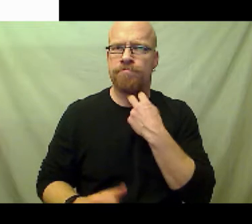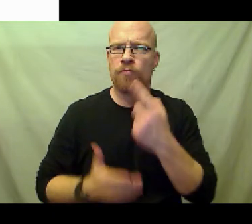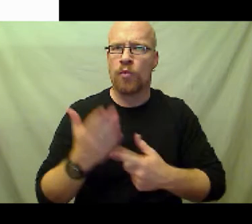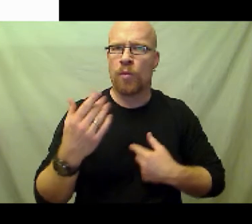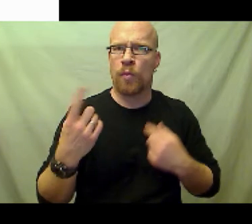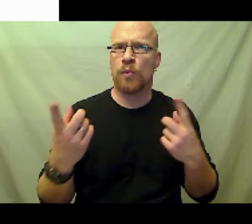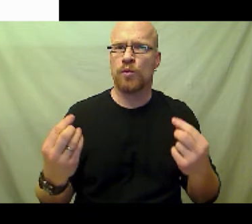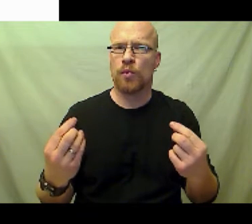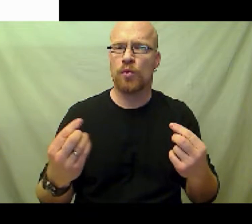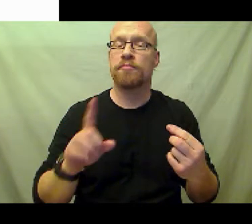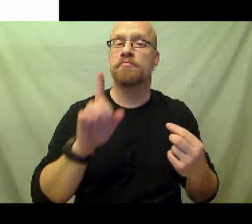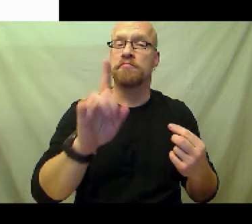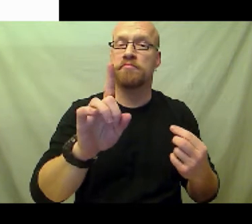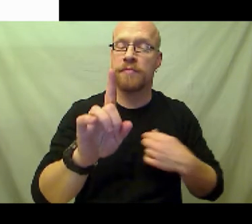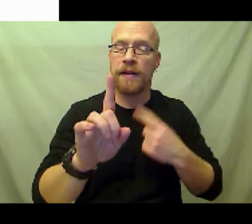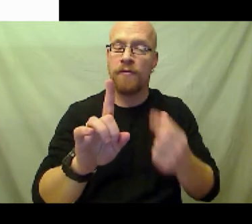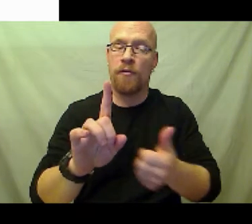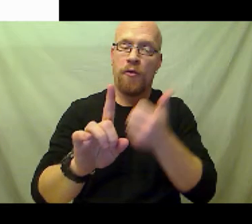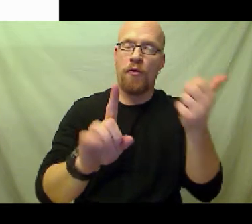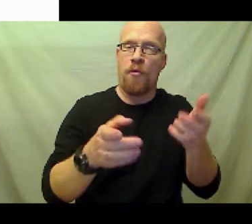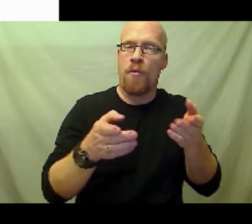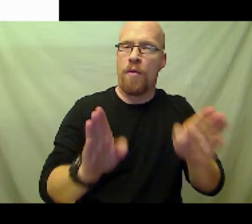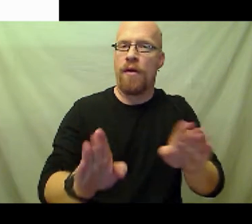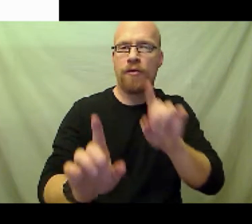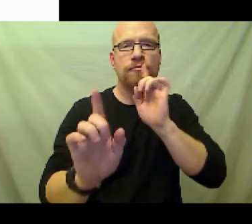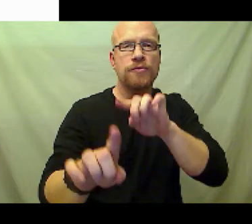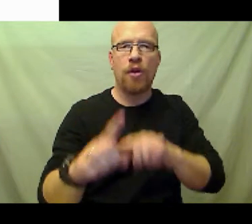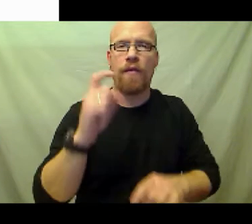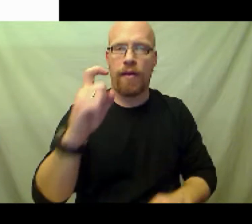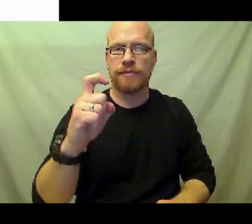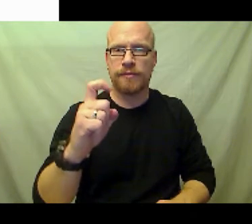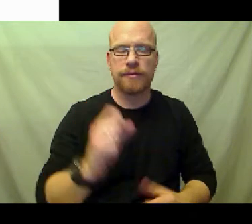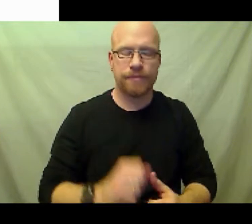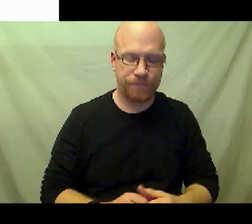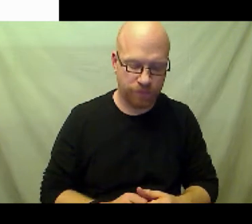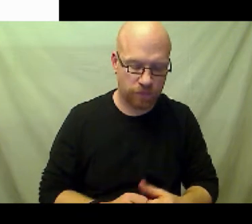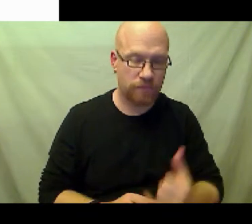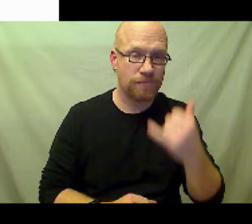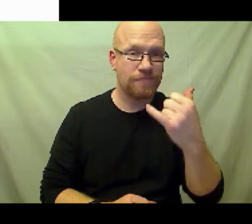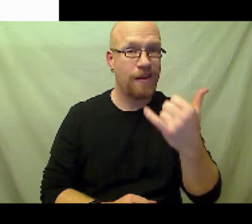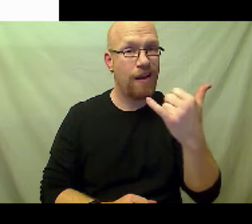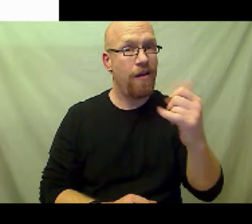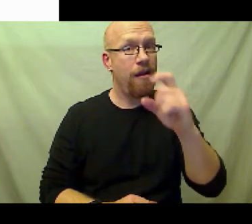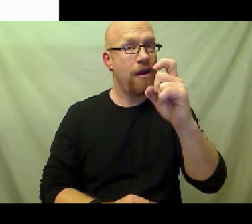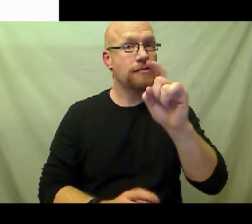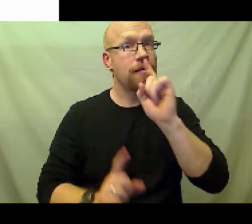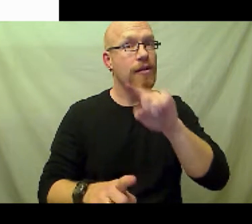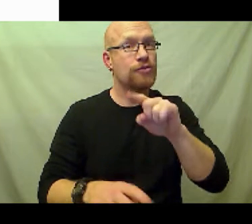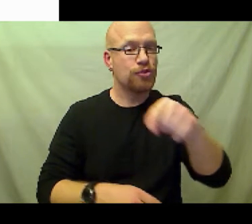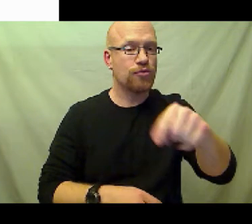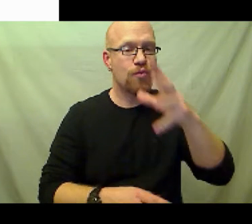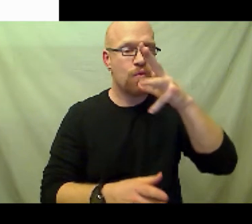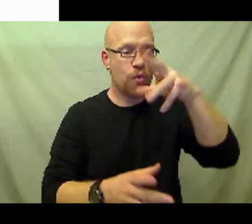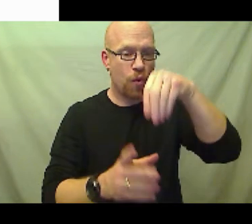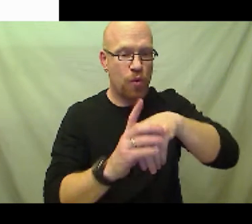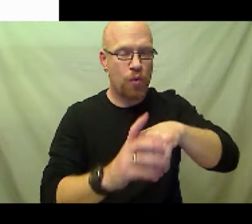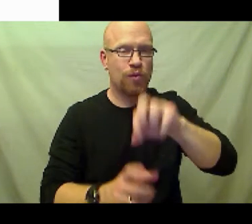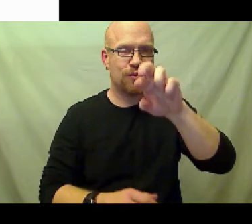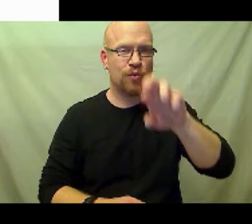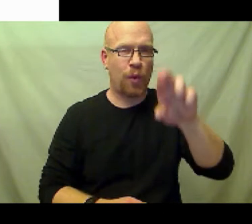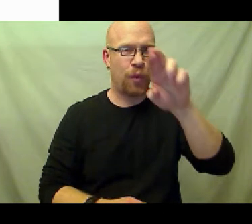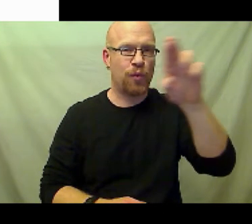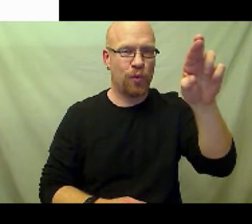So now, we're kind of stuck. What do we do now? We have another way to talk about this to complete the square. Now, x